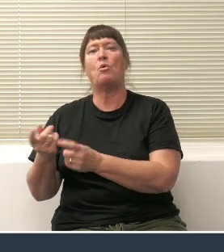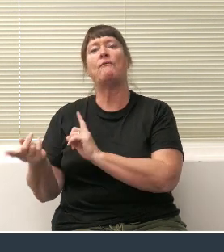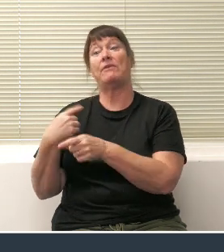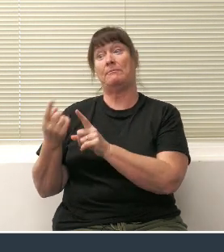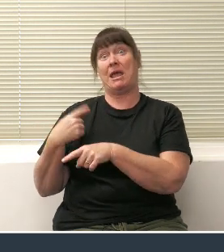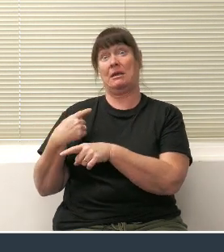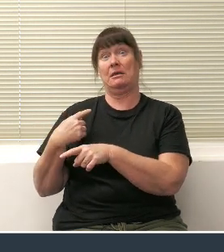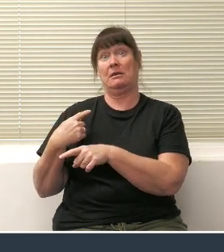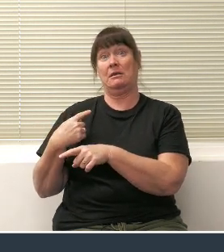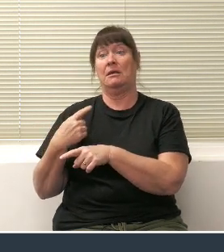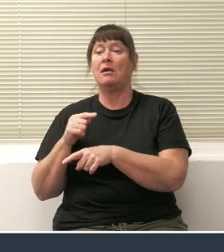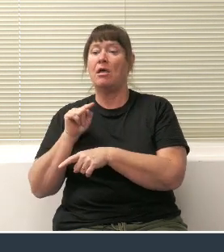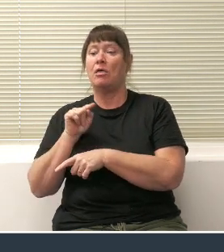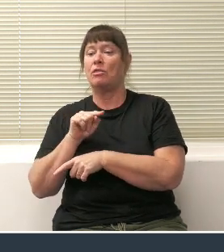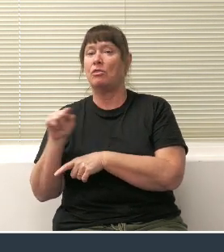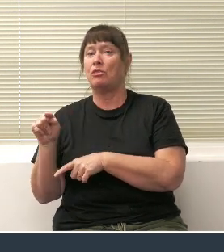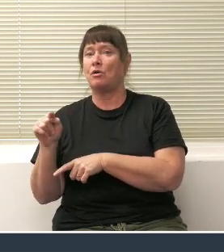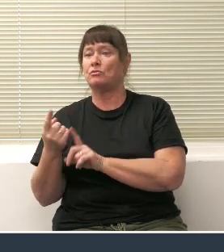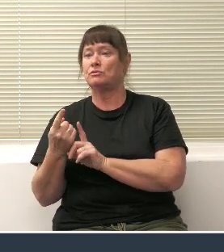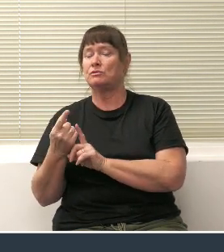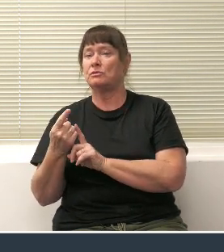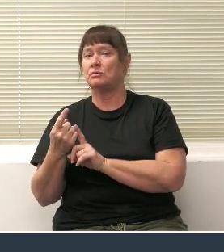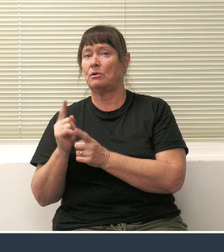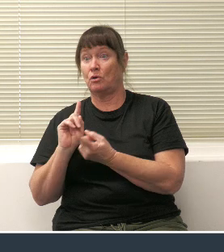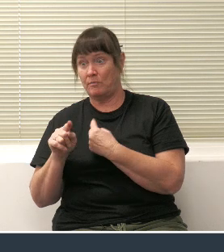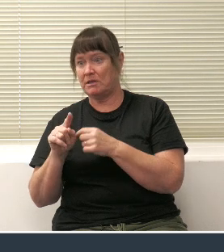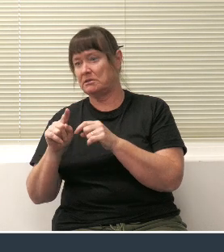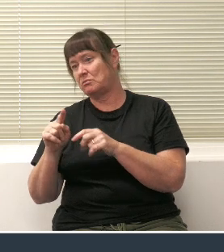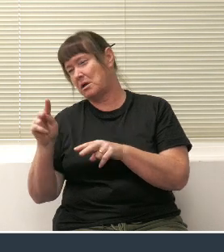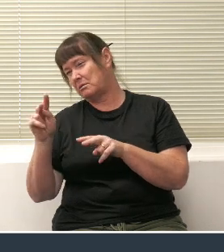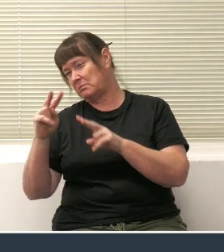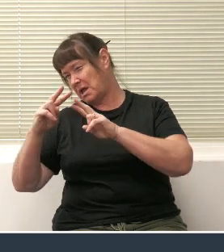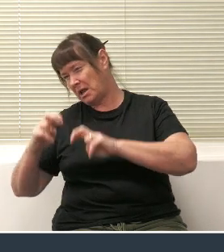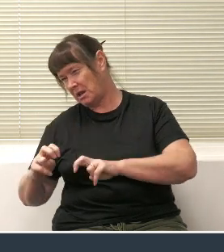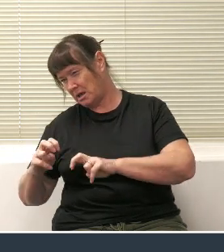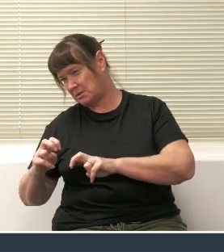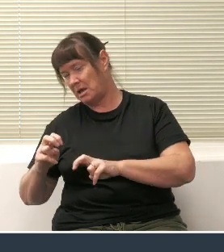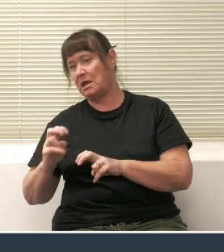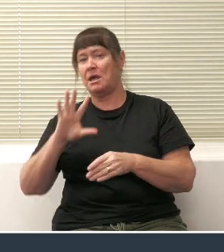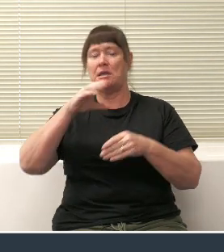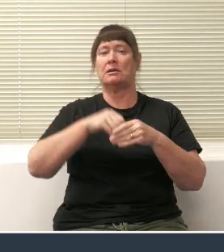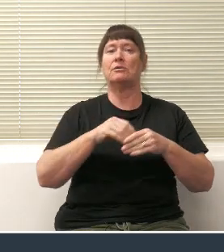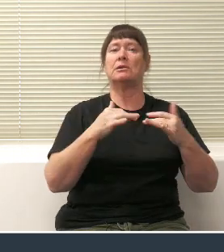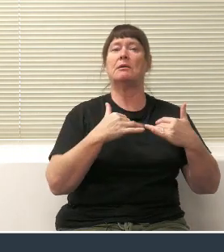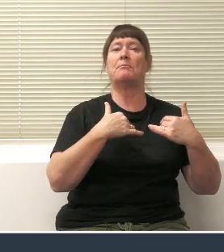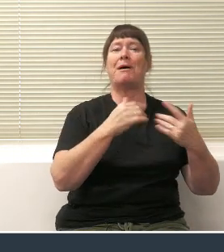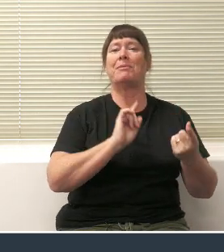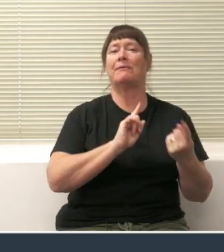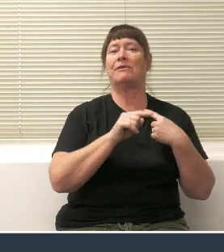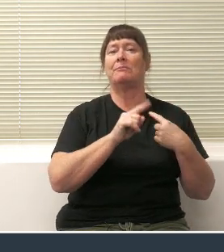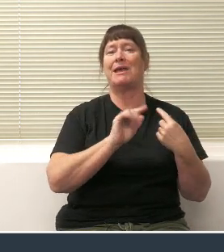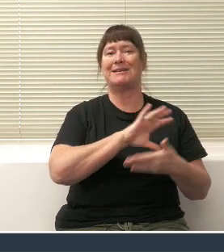feedback outside of that. And these comments were analysed and included in the public feedback section for each consultation topic.